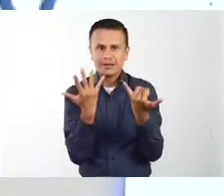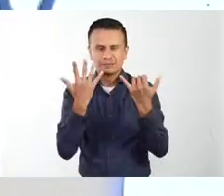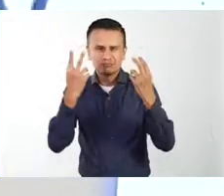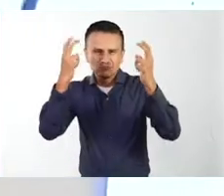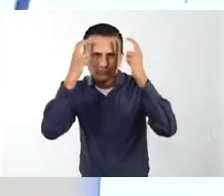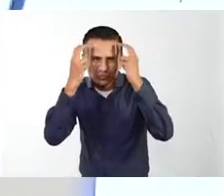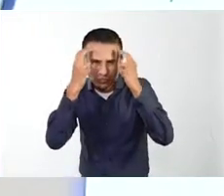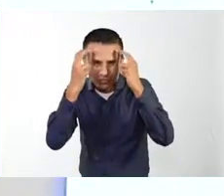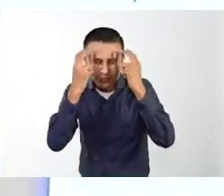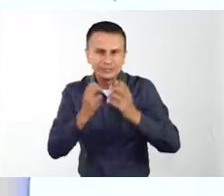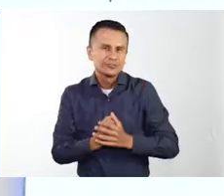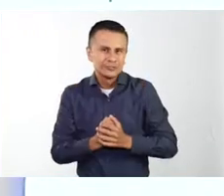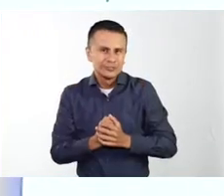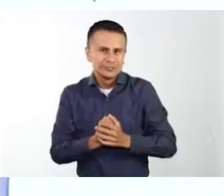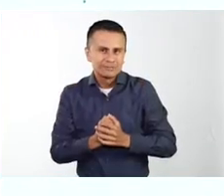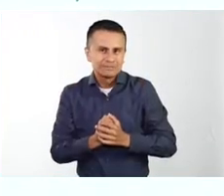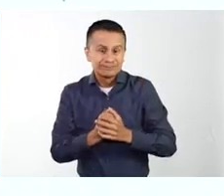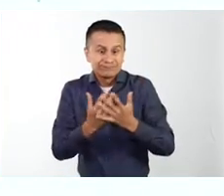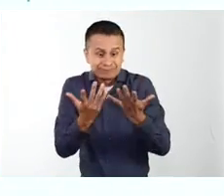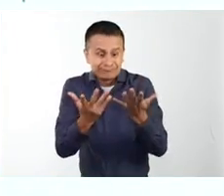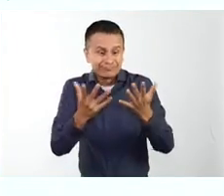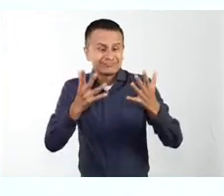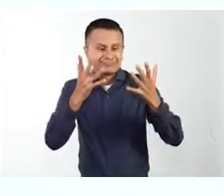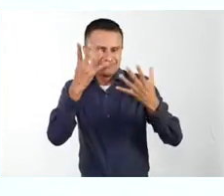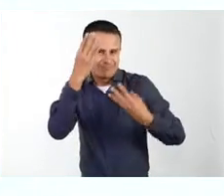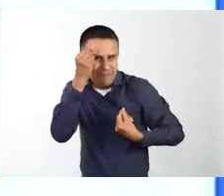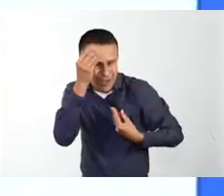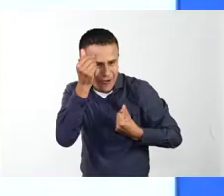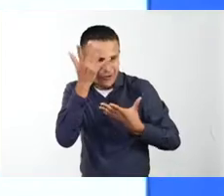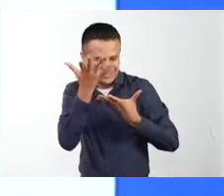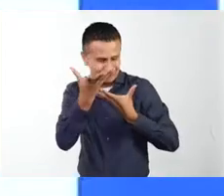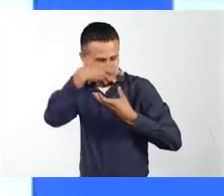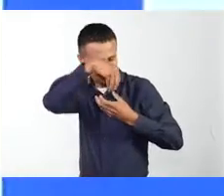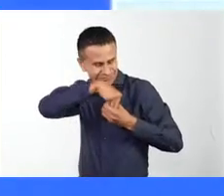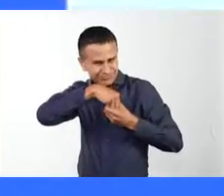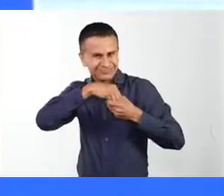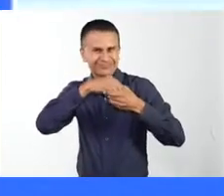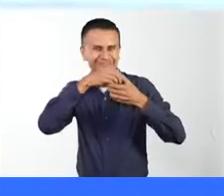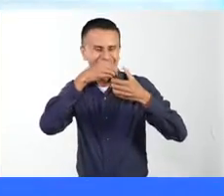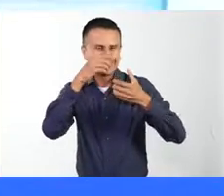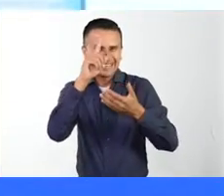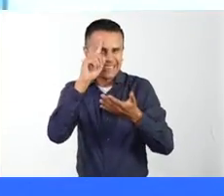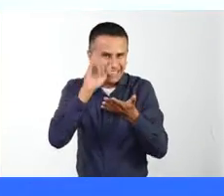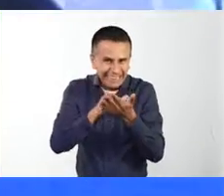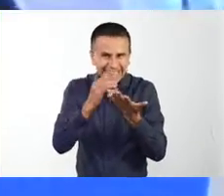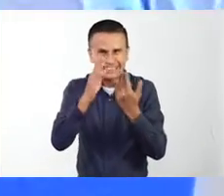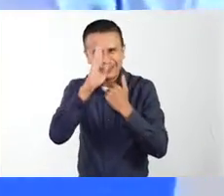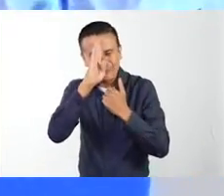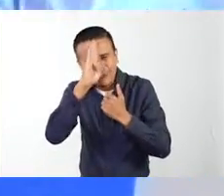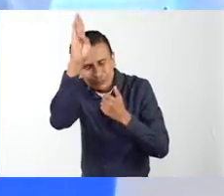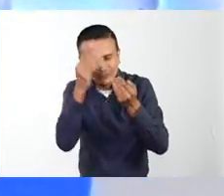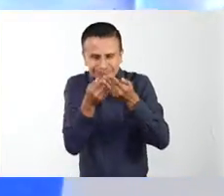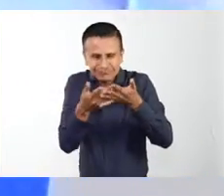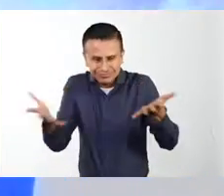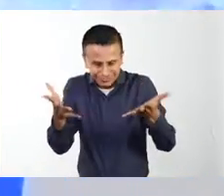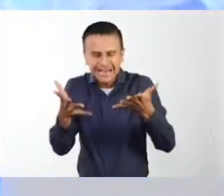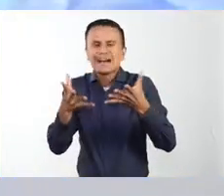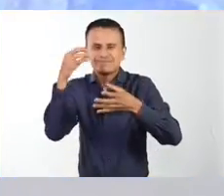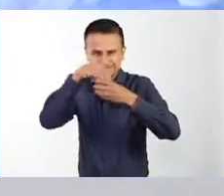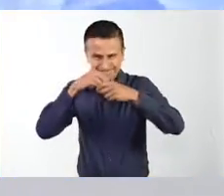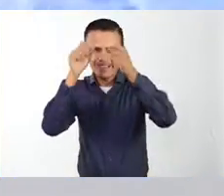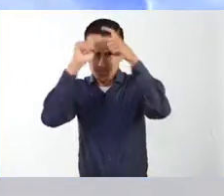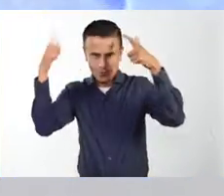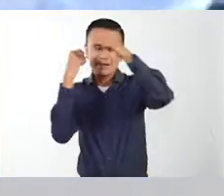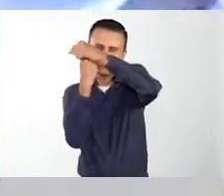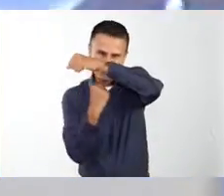and sign of identity, of knowledge, of system of values and beliefs, in some way